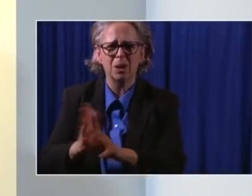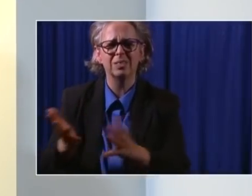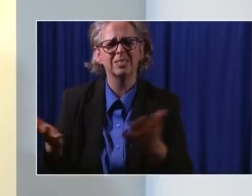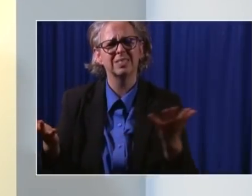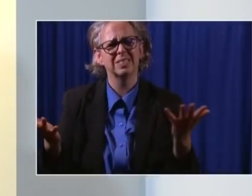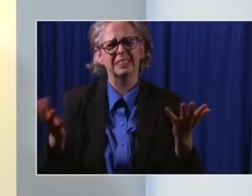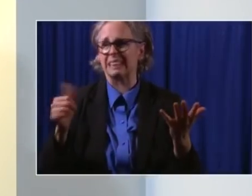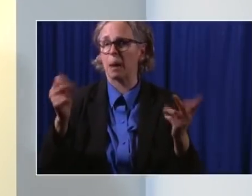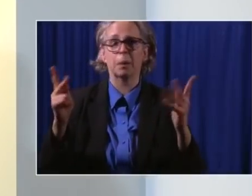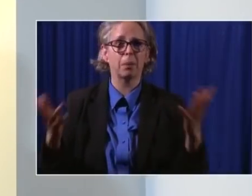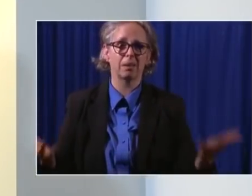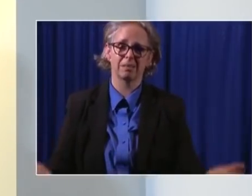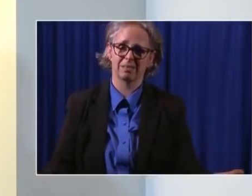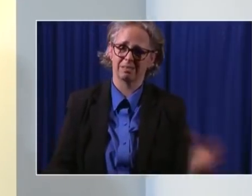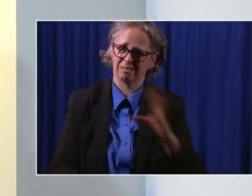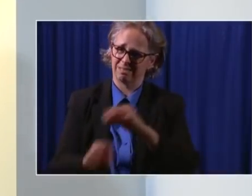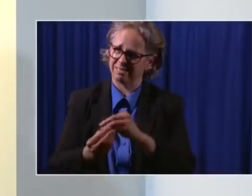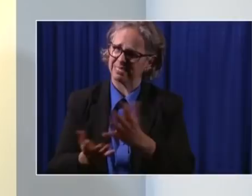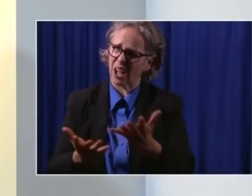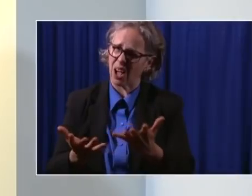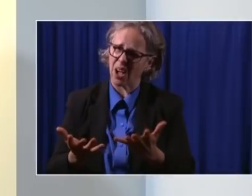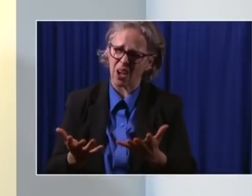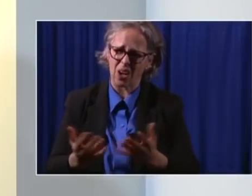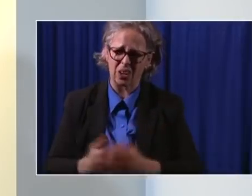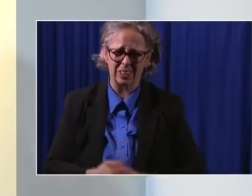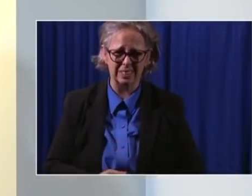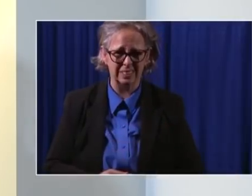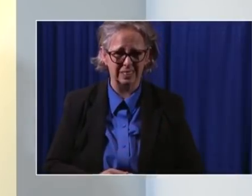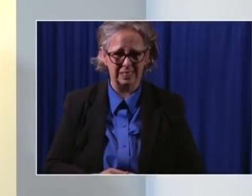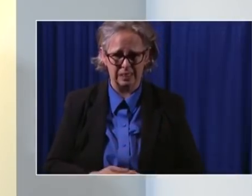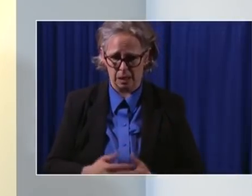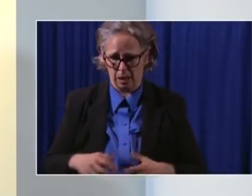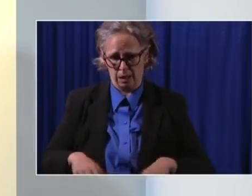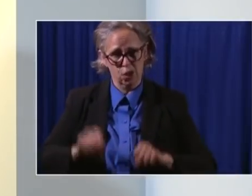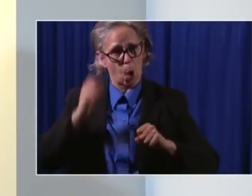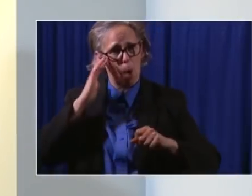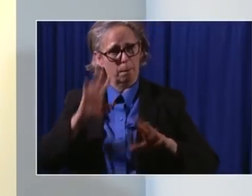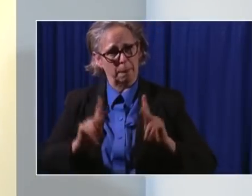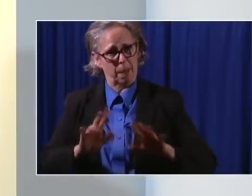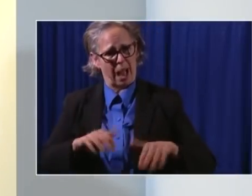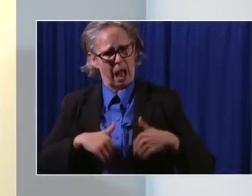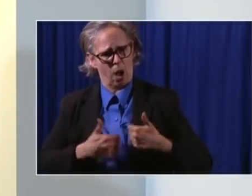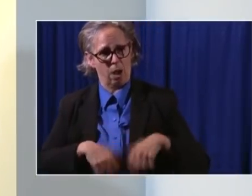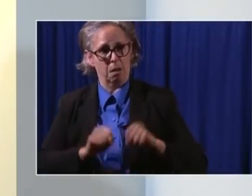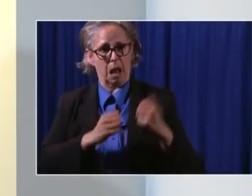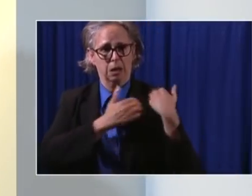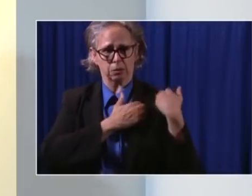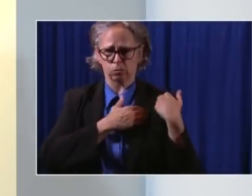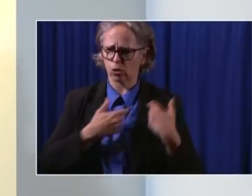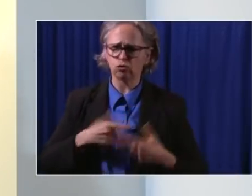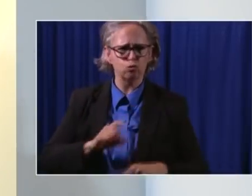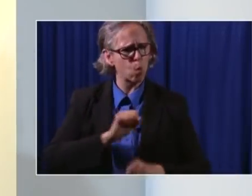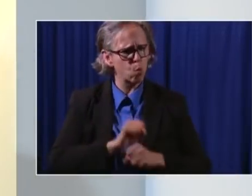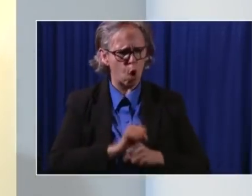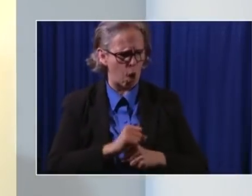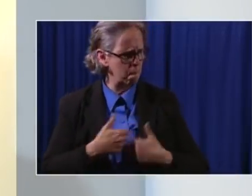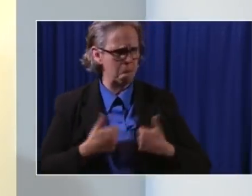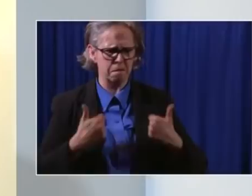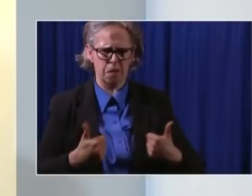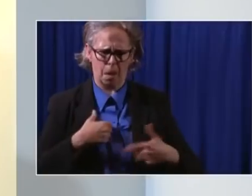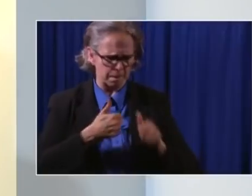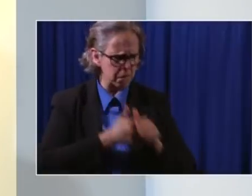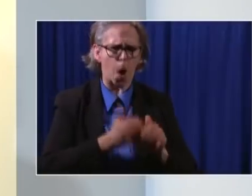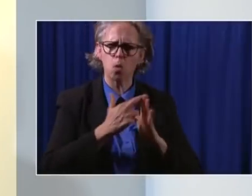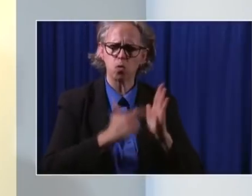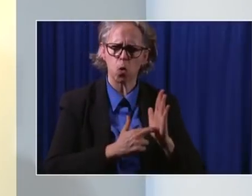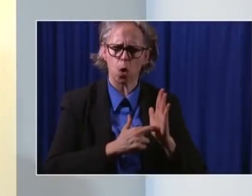it. And it's what people do. You may say, I'm doing great 8 hours a day at work. There's a great working environment. But if just one